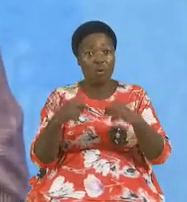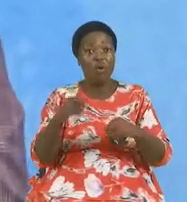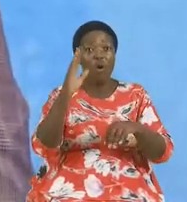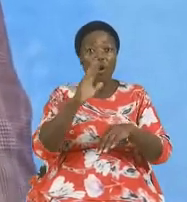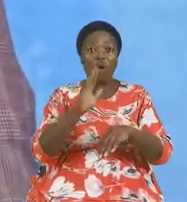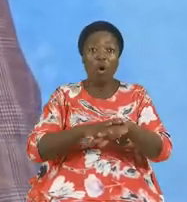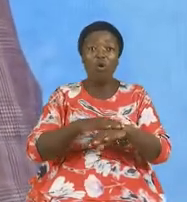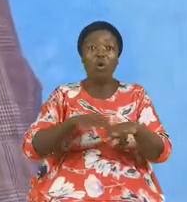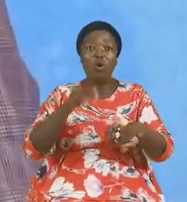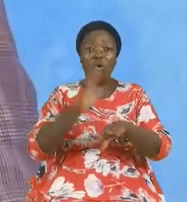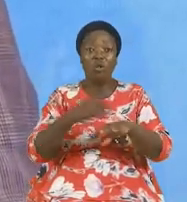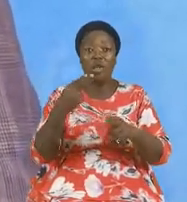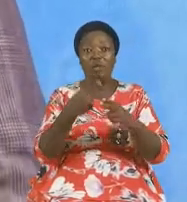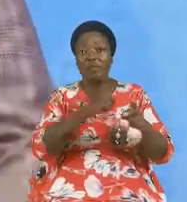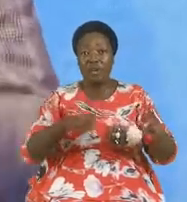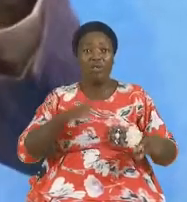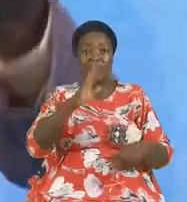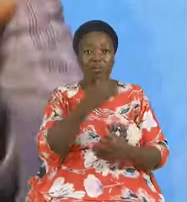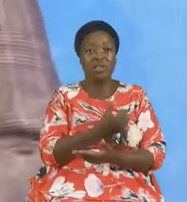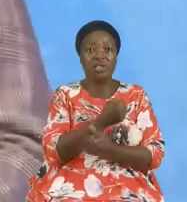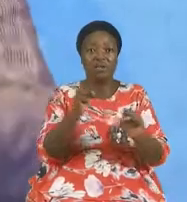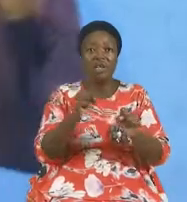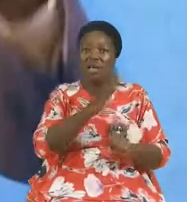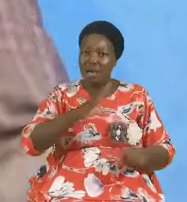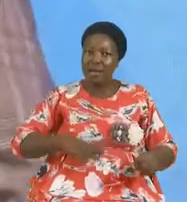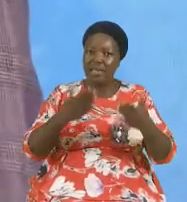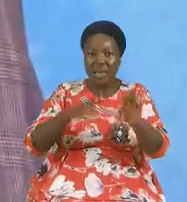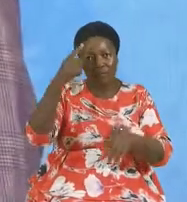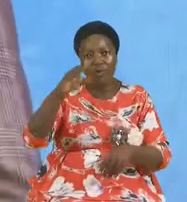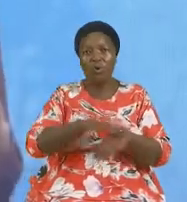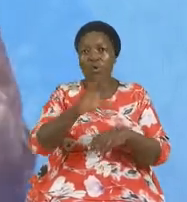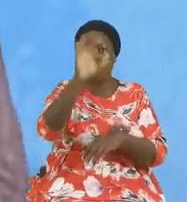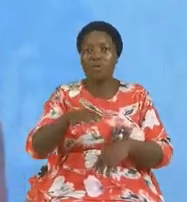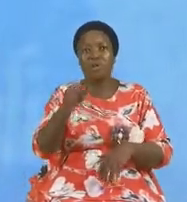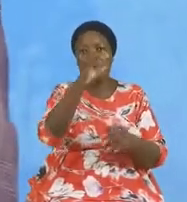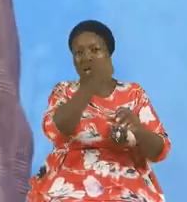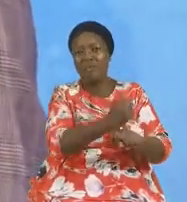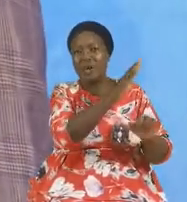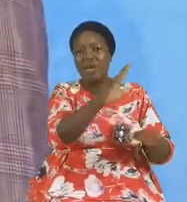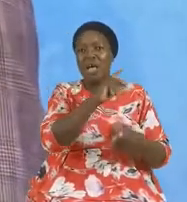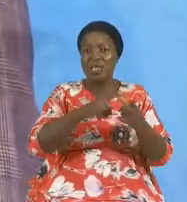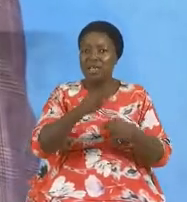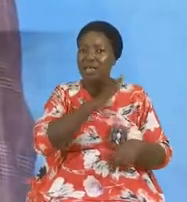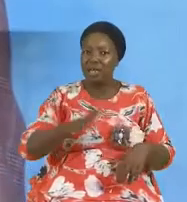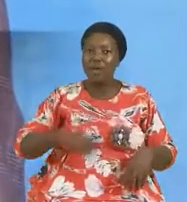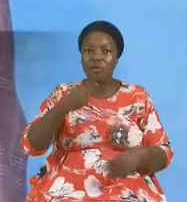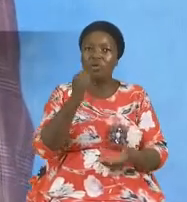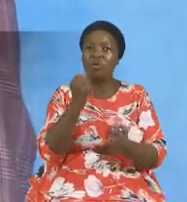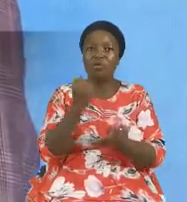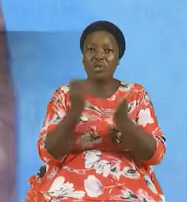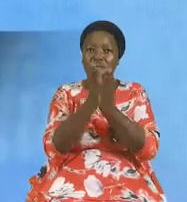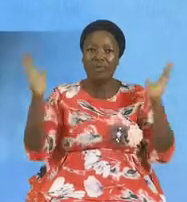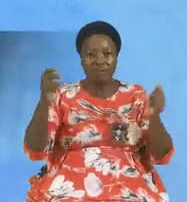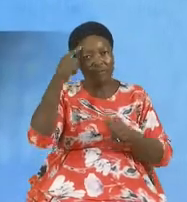now. And remember, whosoever shall call on the name of the Lord shall be saved. Christ died for you on the cross